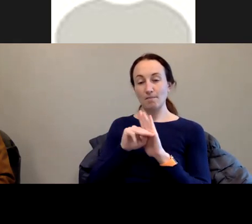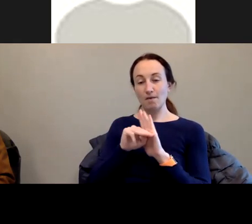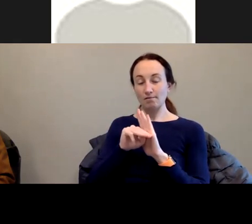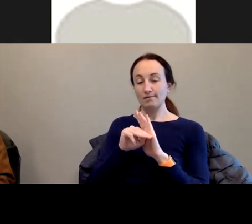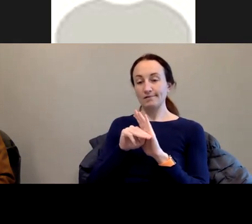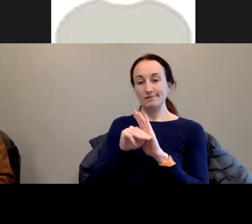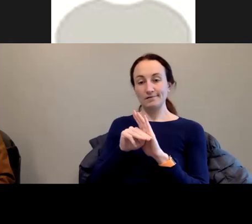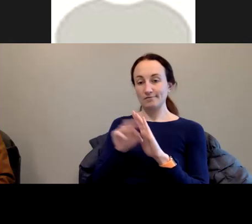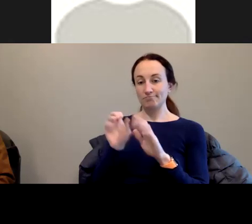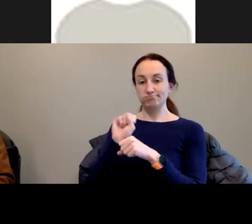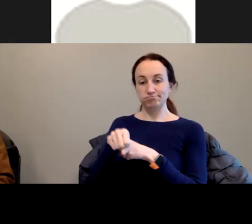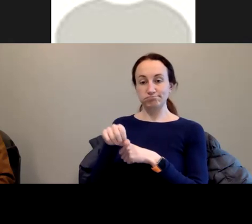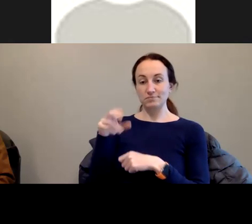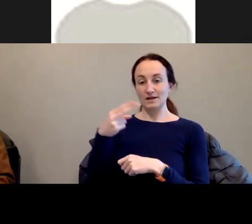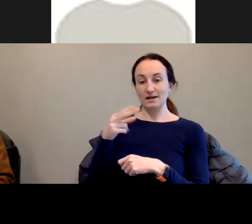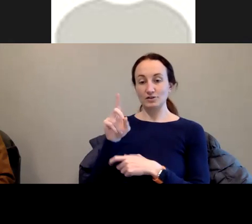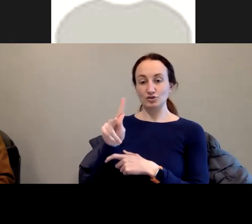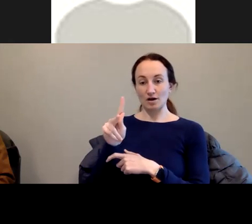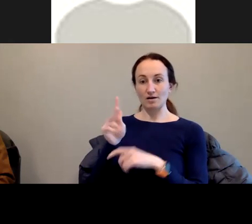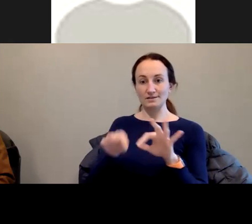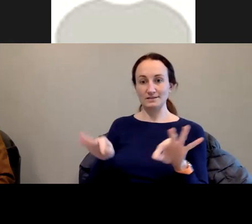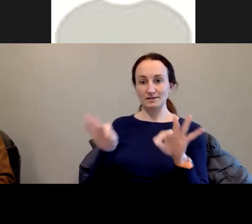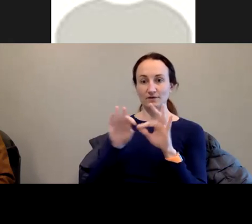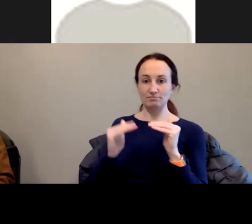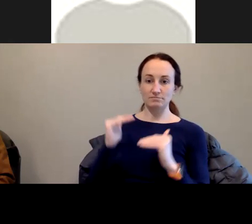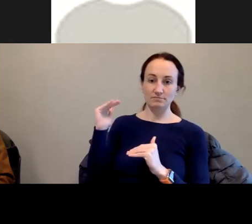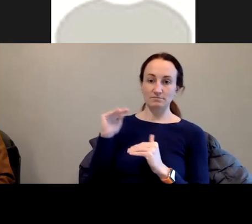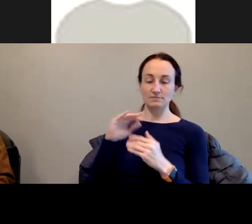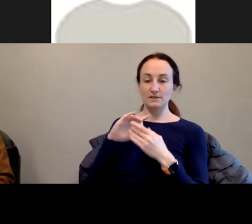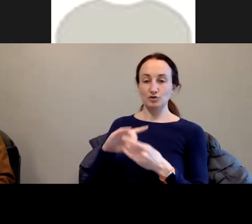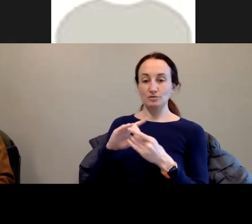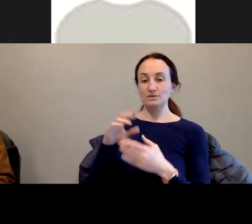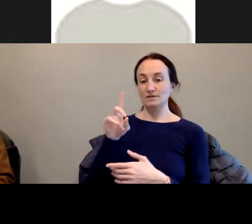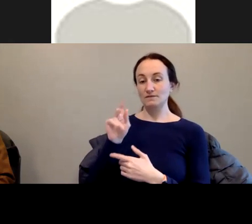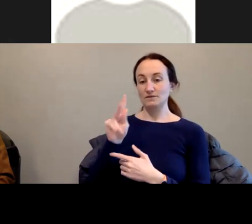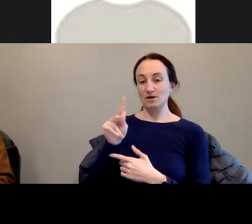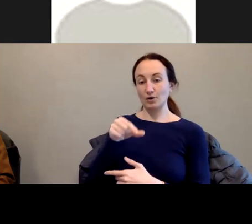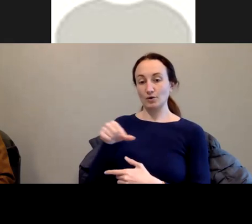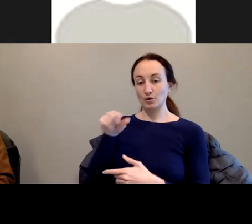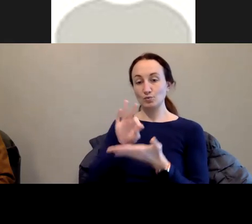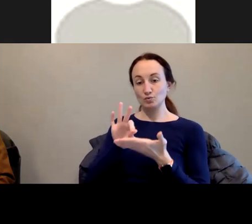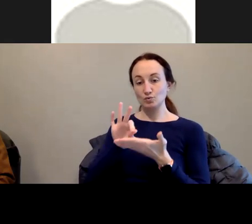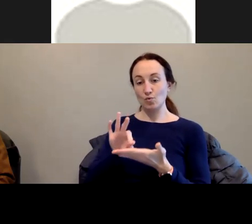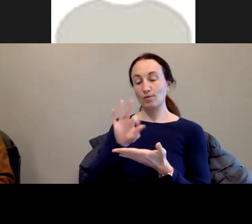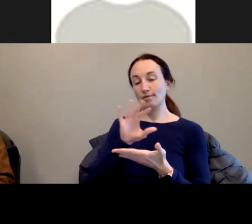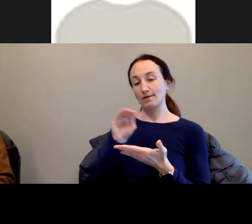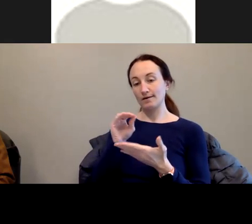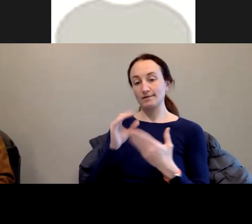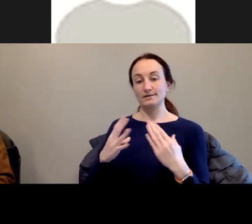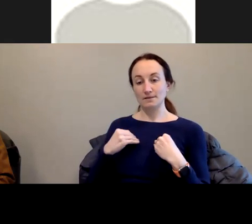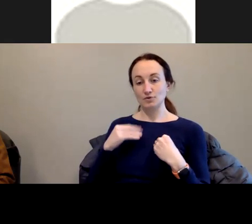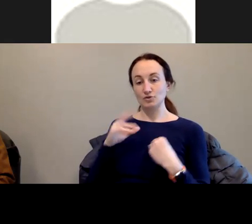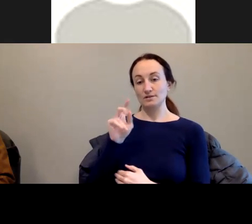outperforms HDock quite significantly in terms of the dock Q score and the number of acceptable